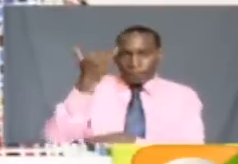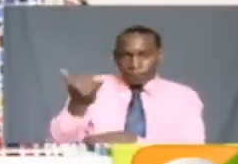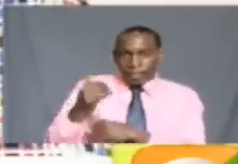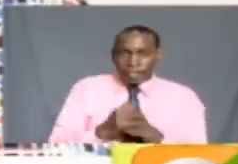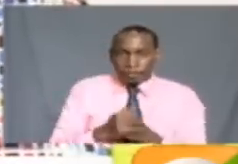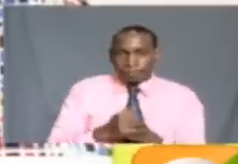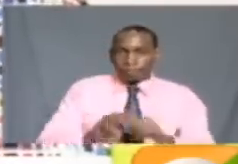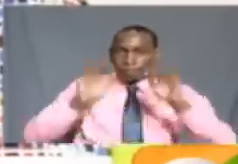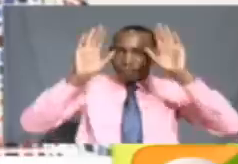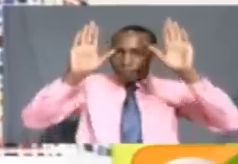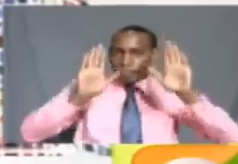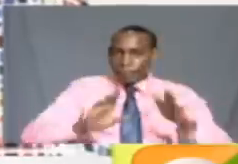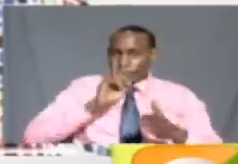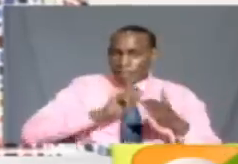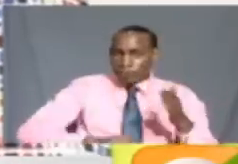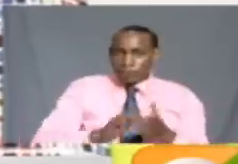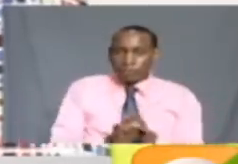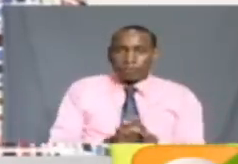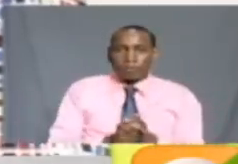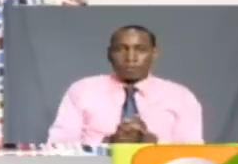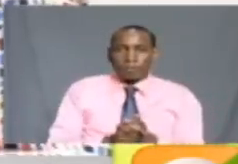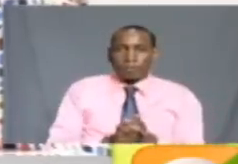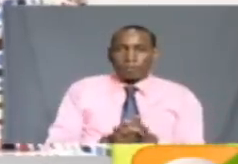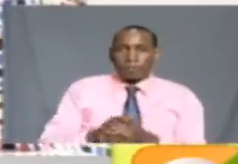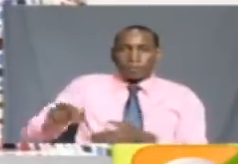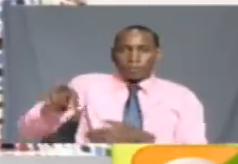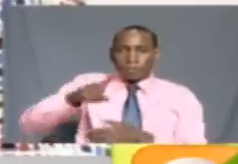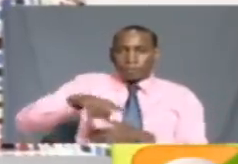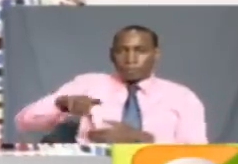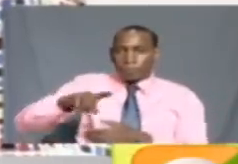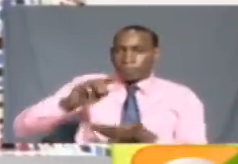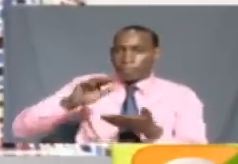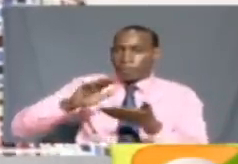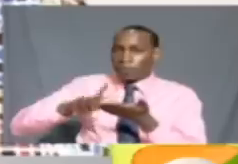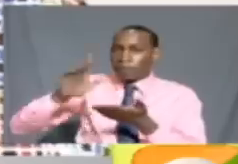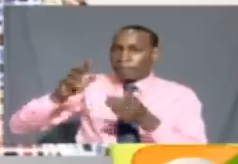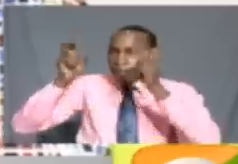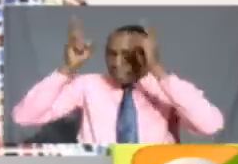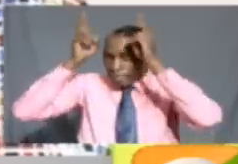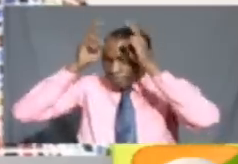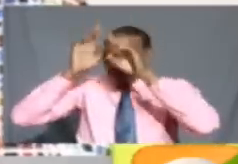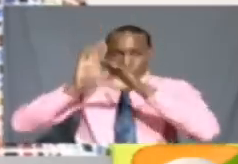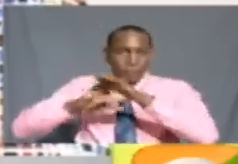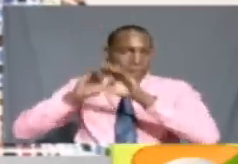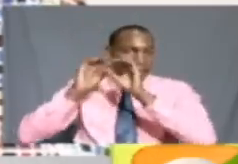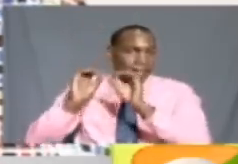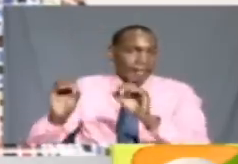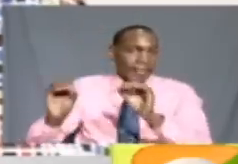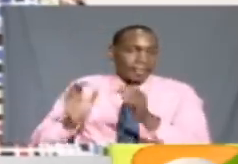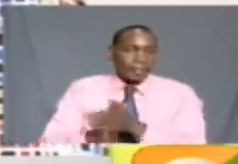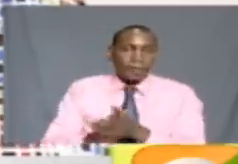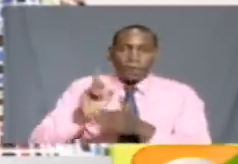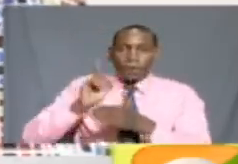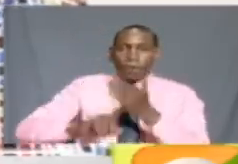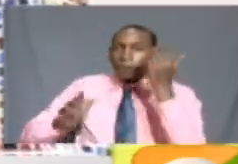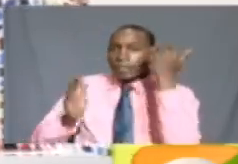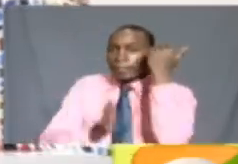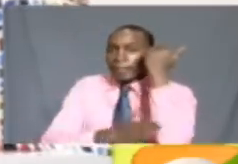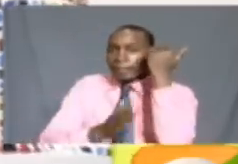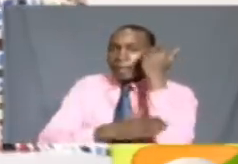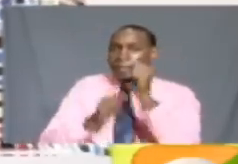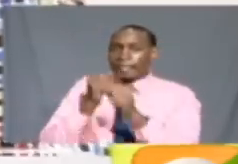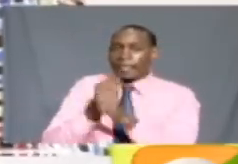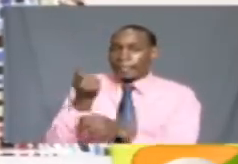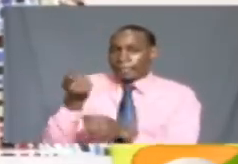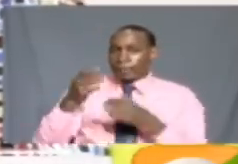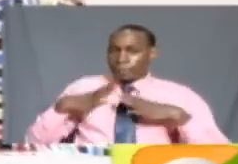at the end of the day, we tend to glorify the evil, unfortunately. What is bad, which is being done by